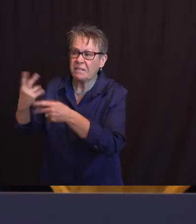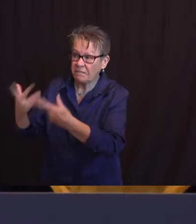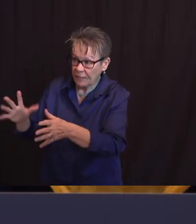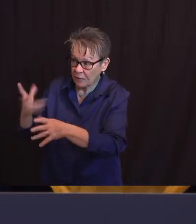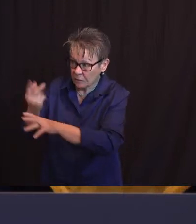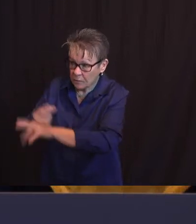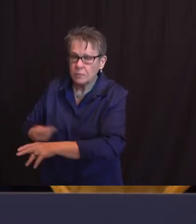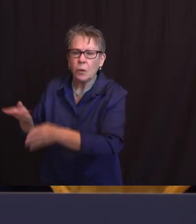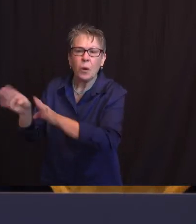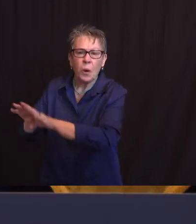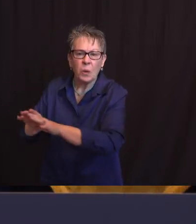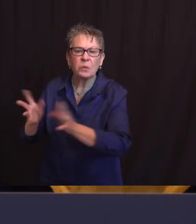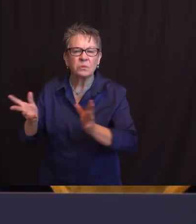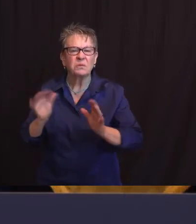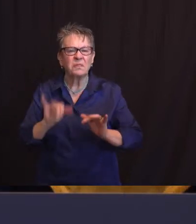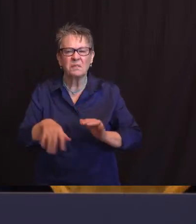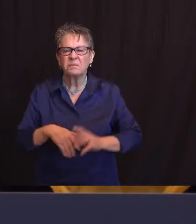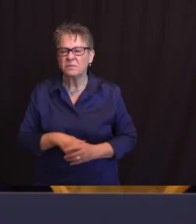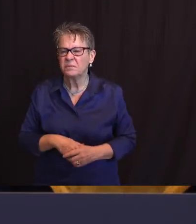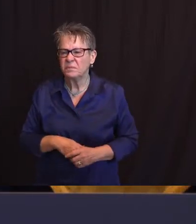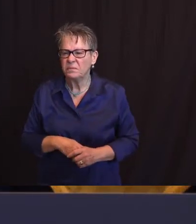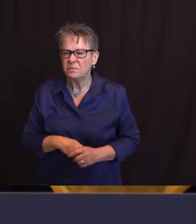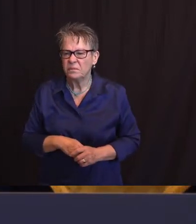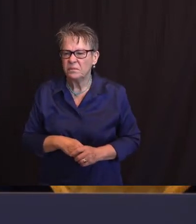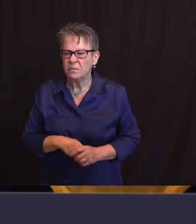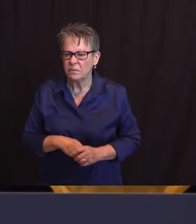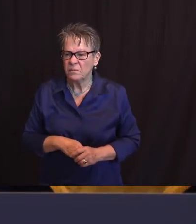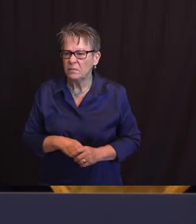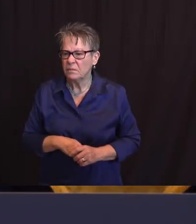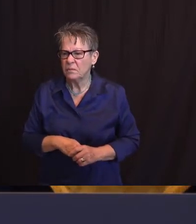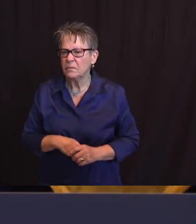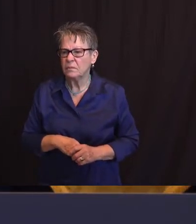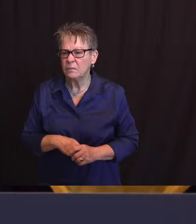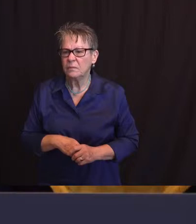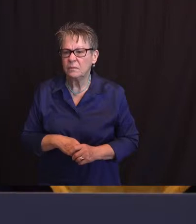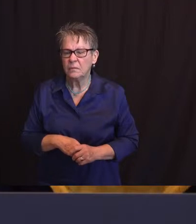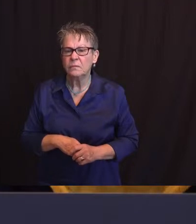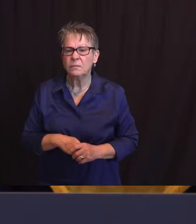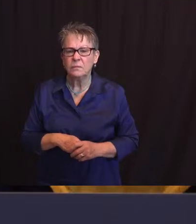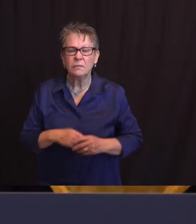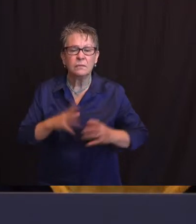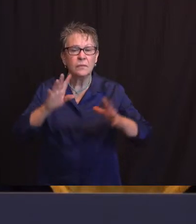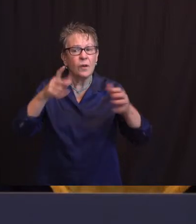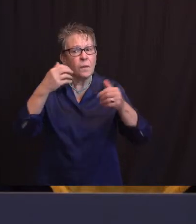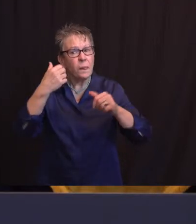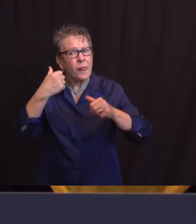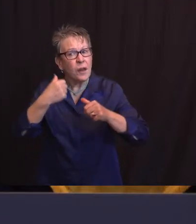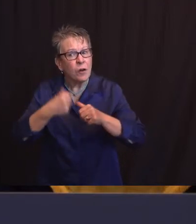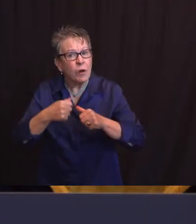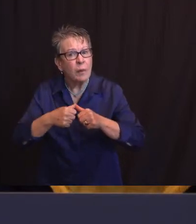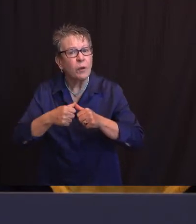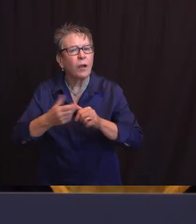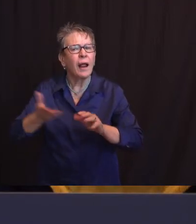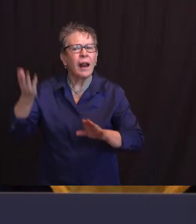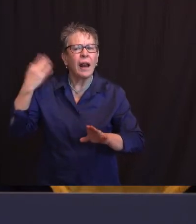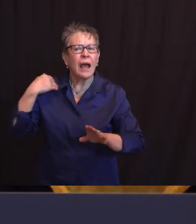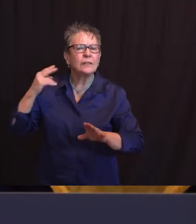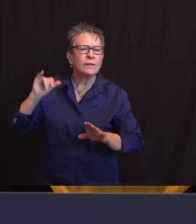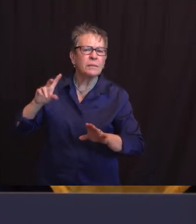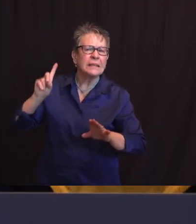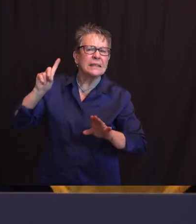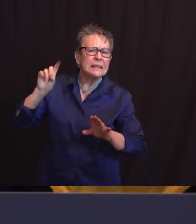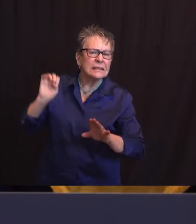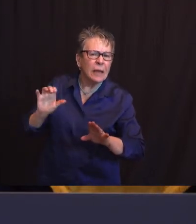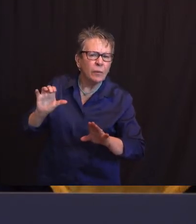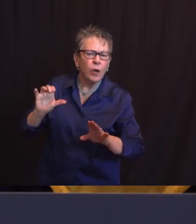tape back to November, December. We made the decision, even in the face of hearing that the federal supply would